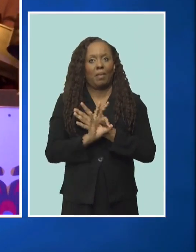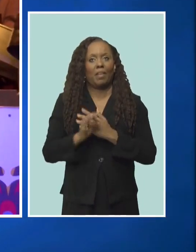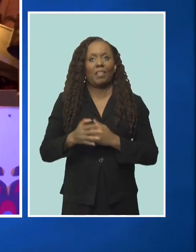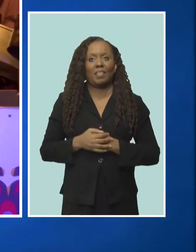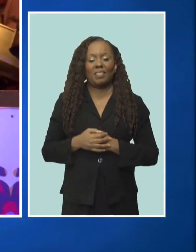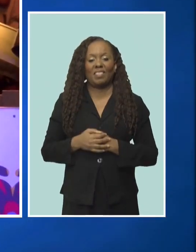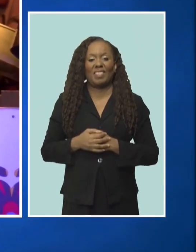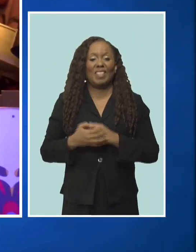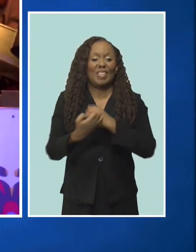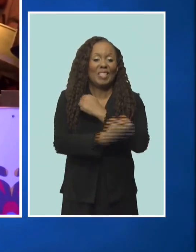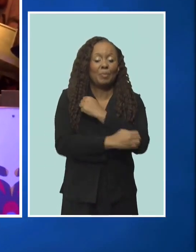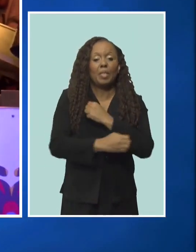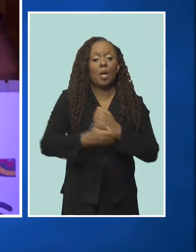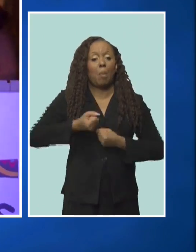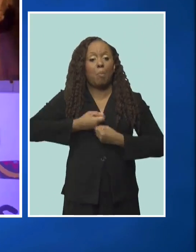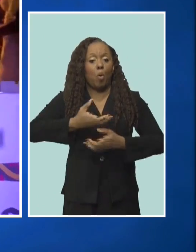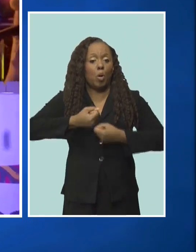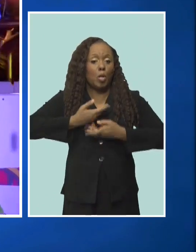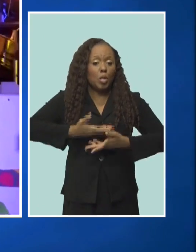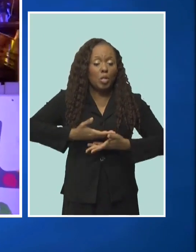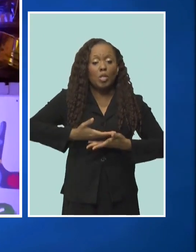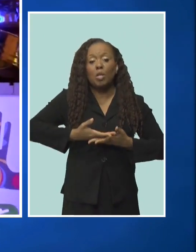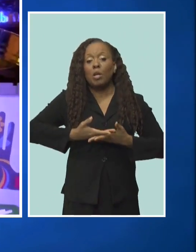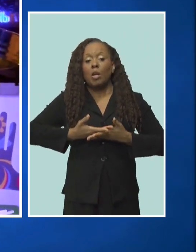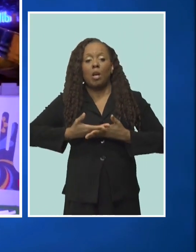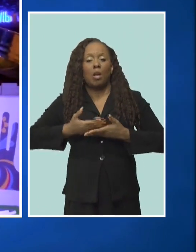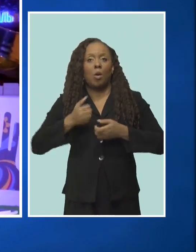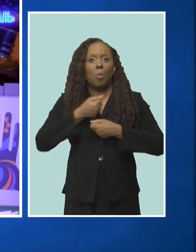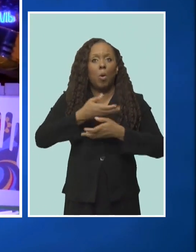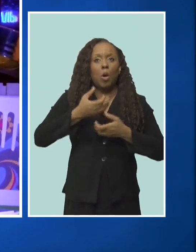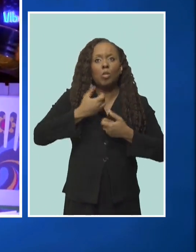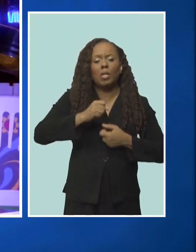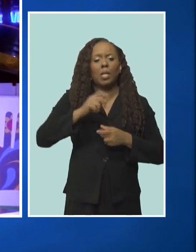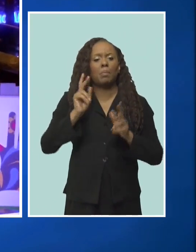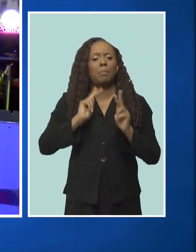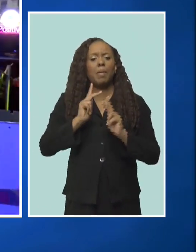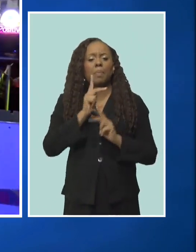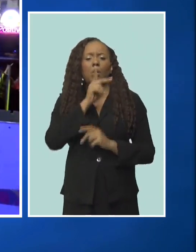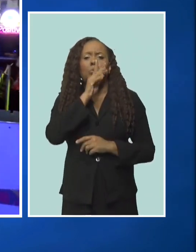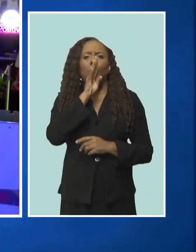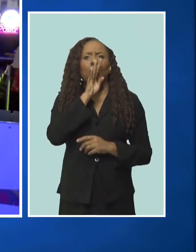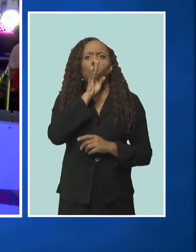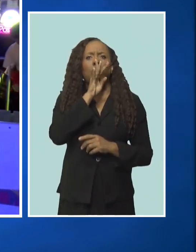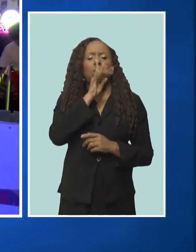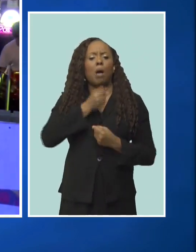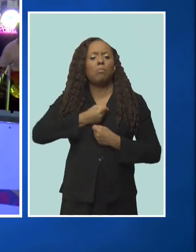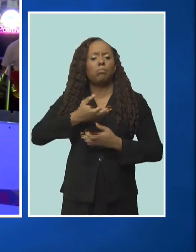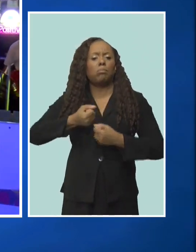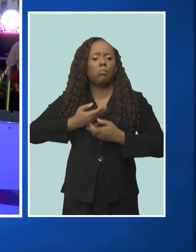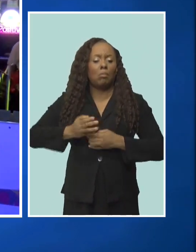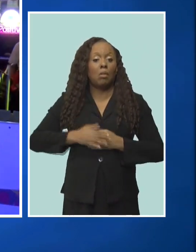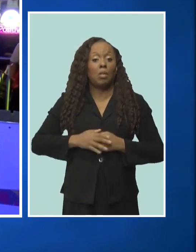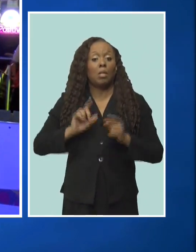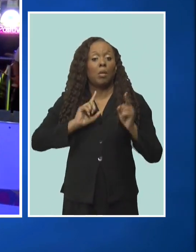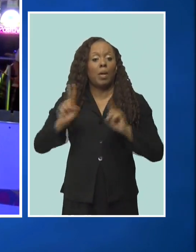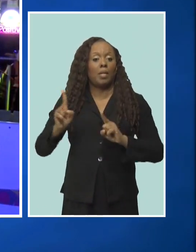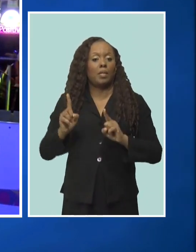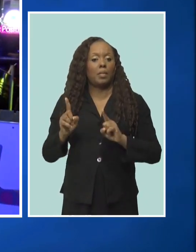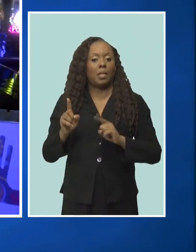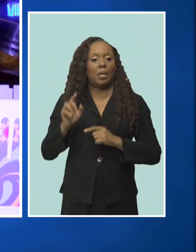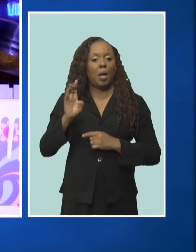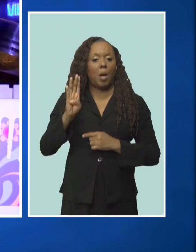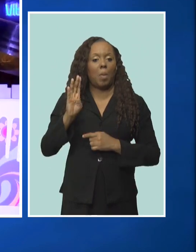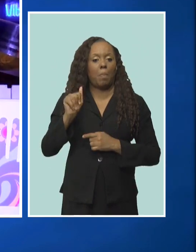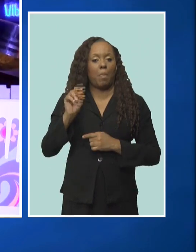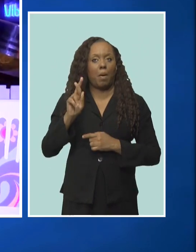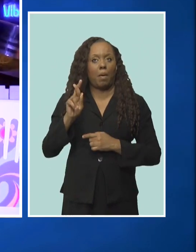Peter Poetry Open Mic Night was a big hit as Barbadians took in the event at the Happiness Bar in Orange Street,